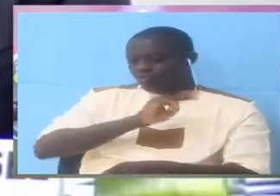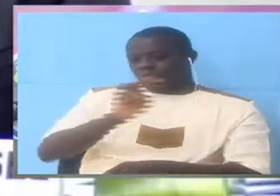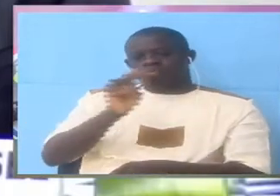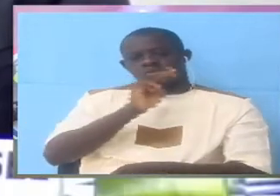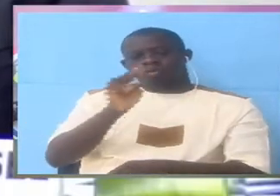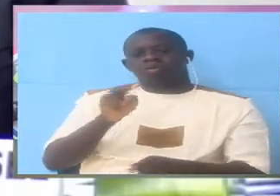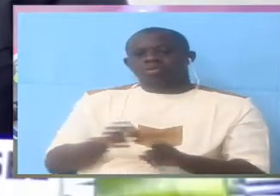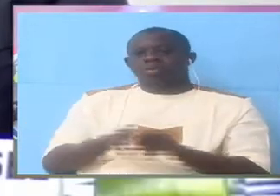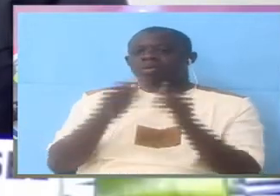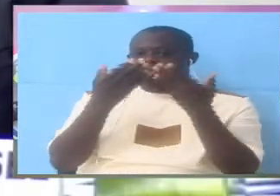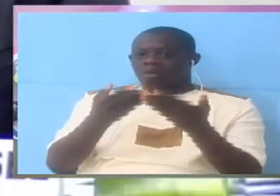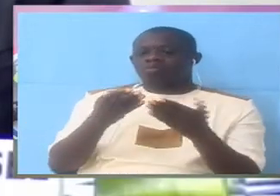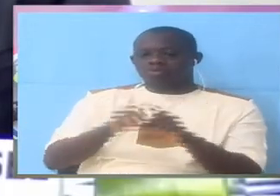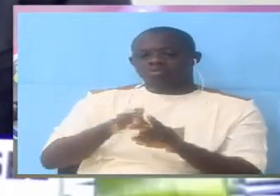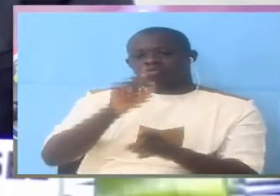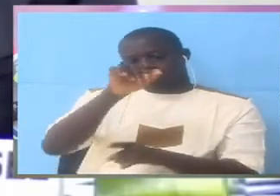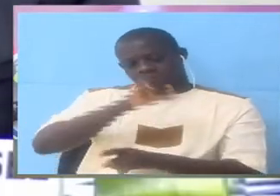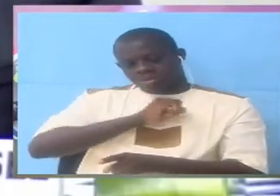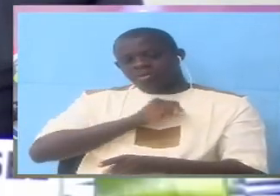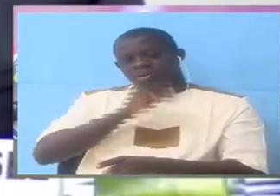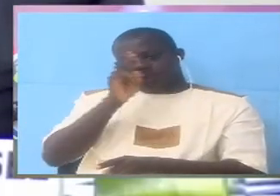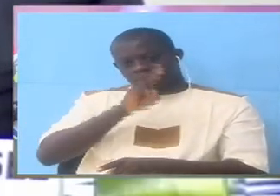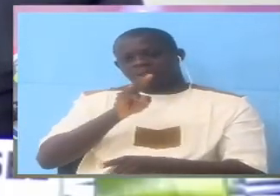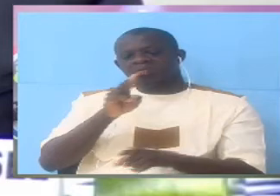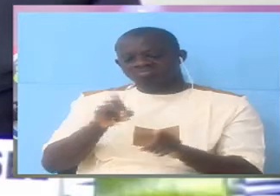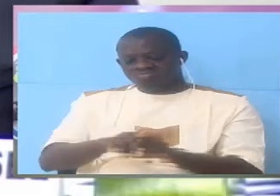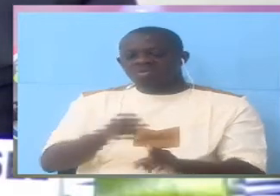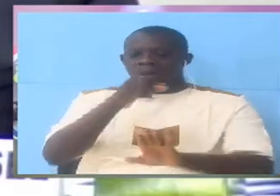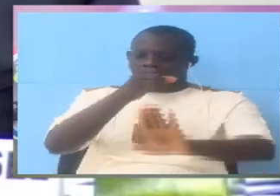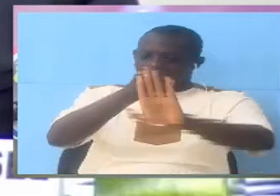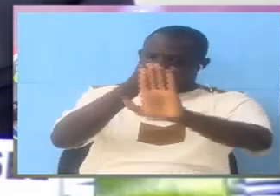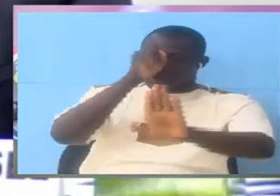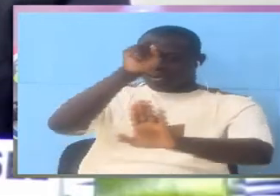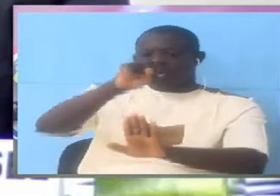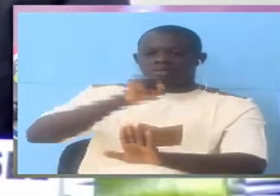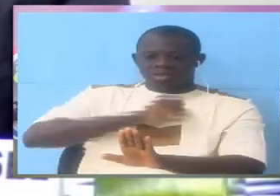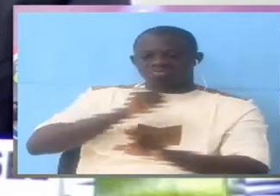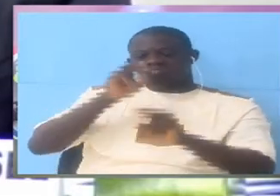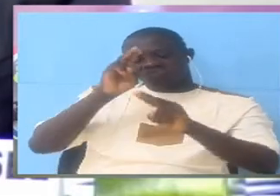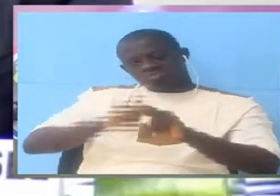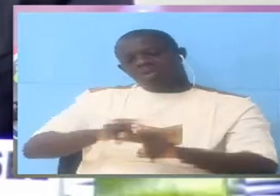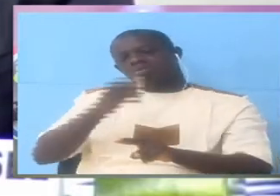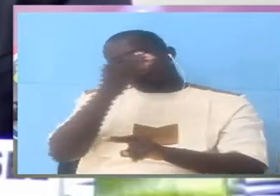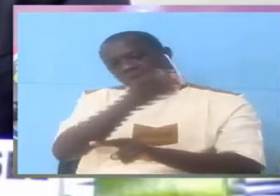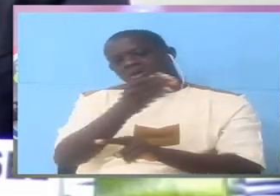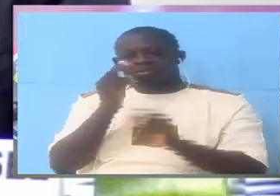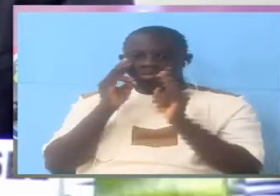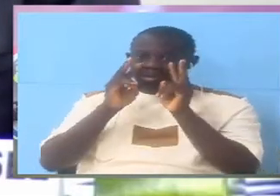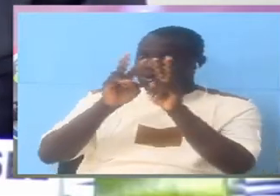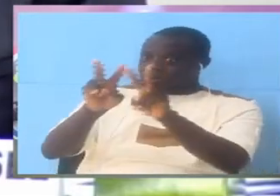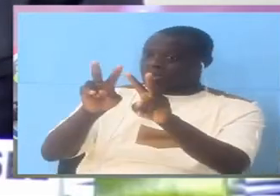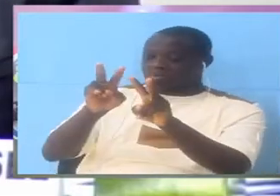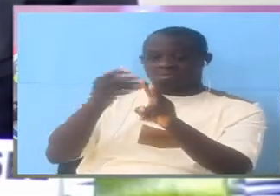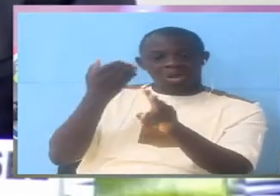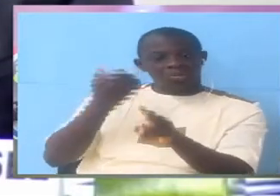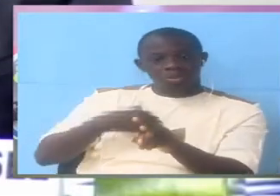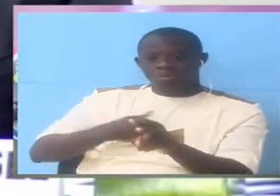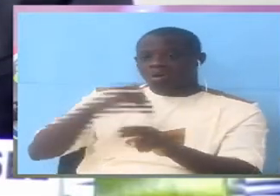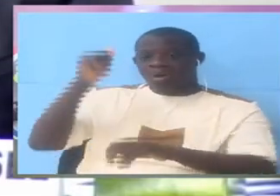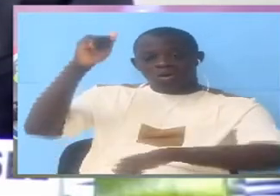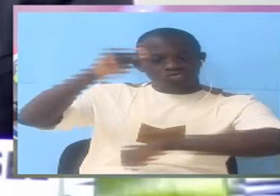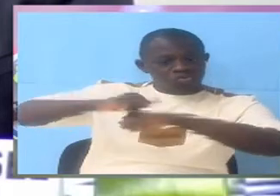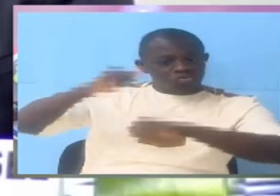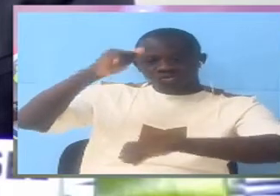so you self-preserved, and you sat there and you see your colleagues being tortured, brutalized,